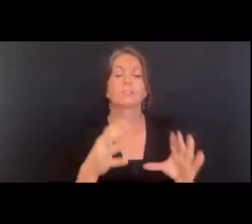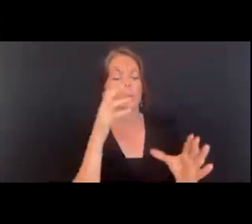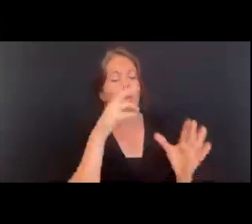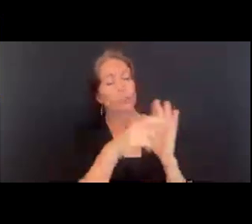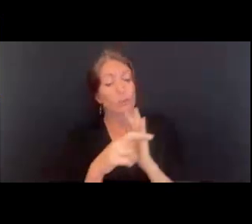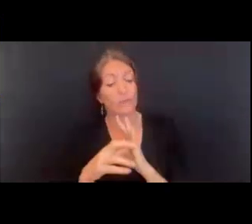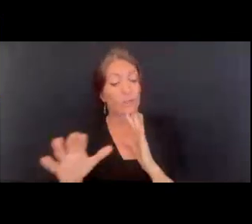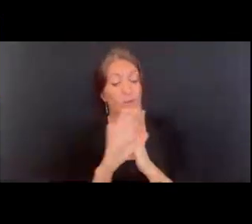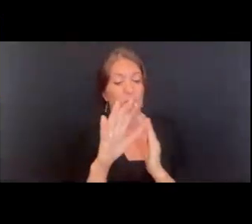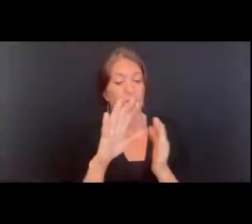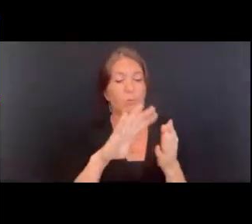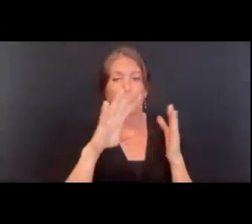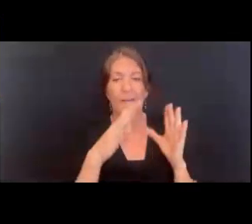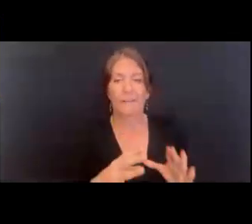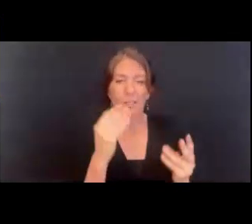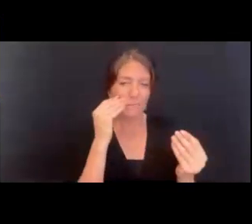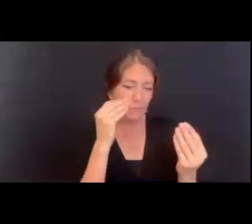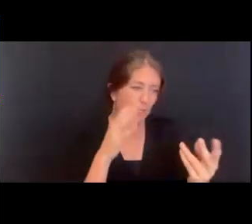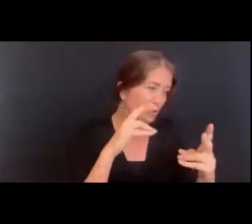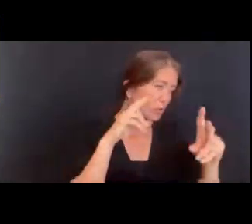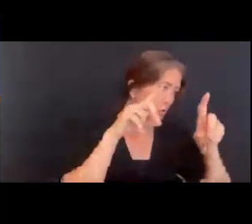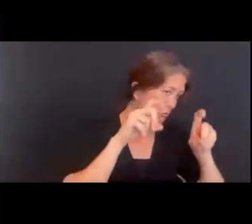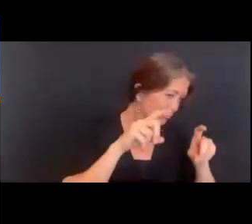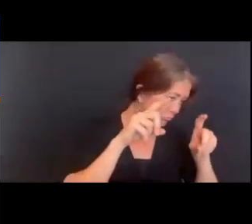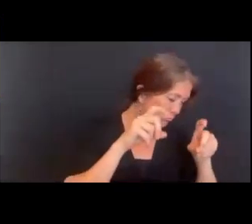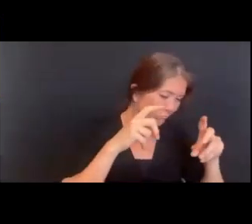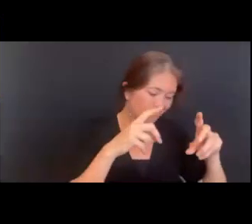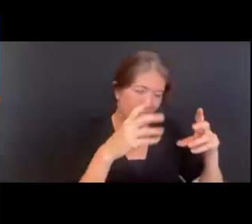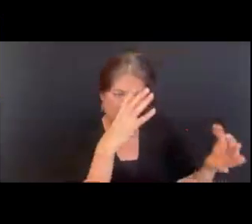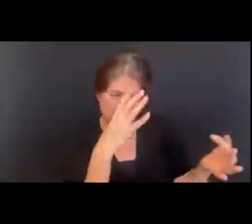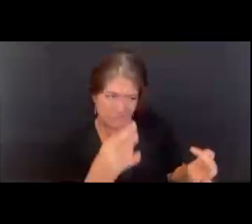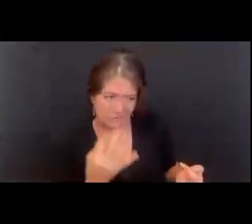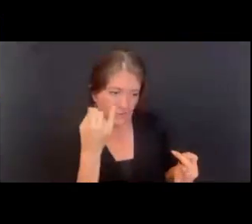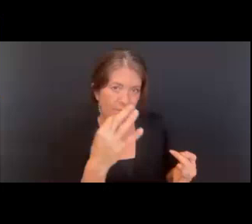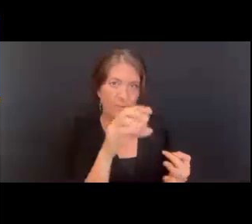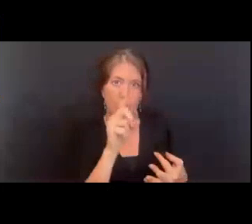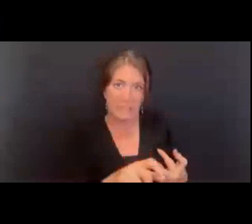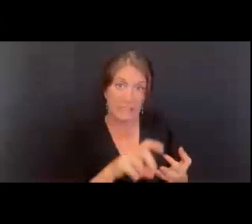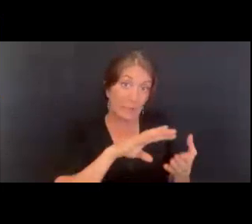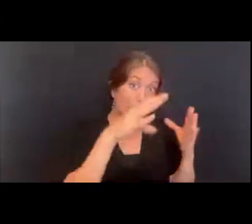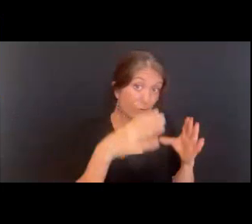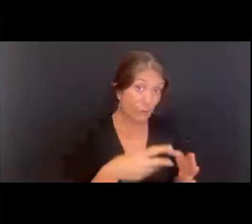order to assess whether they need a waiver program would be good for